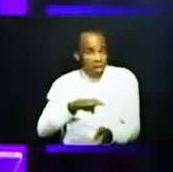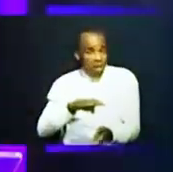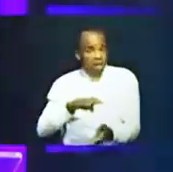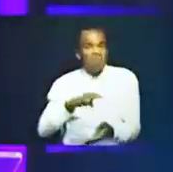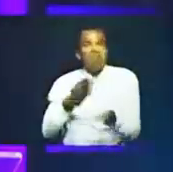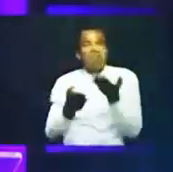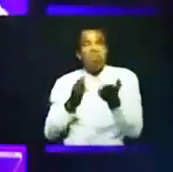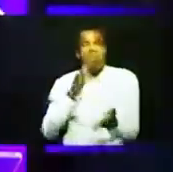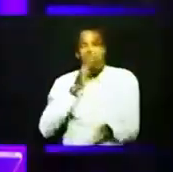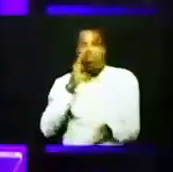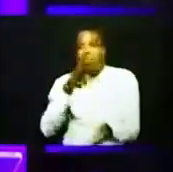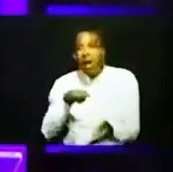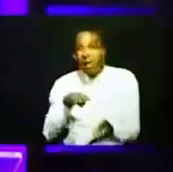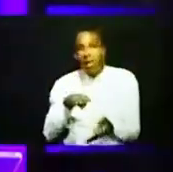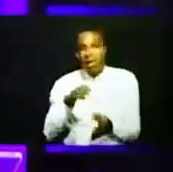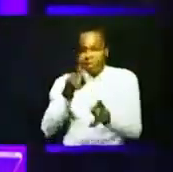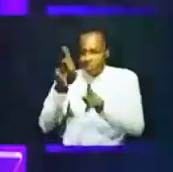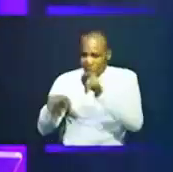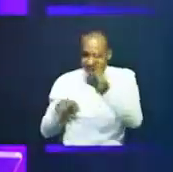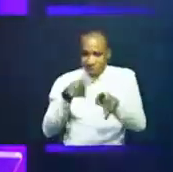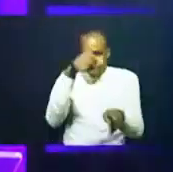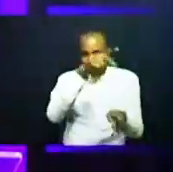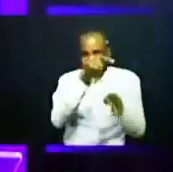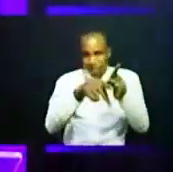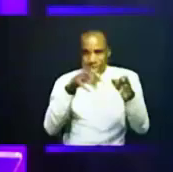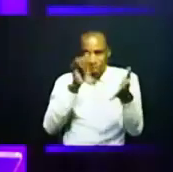involved. Not that the institution is evil.